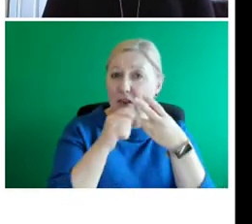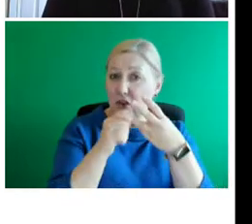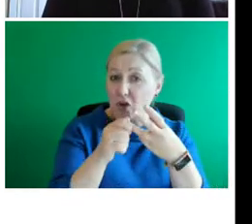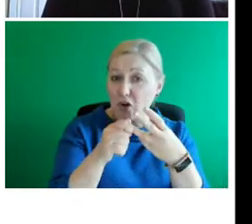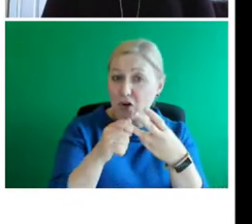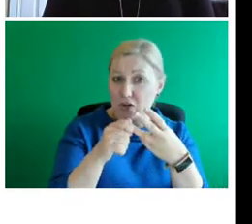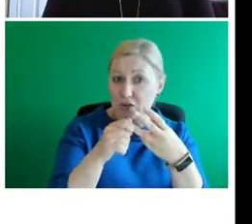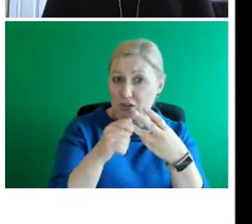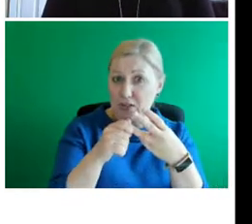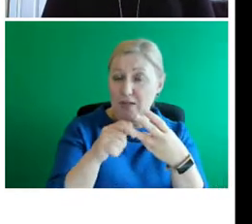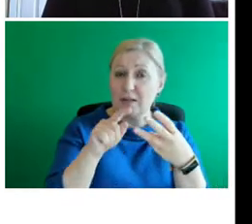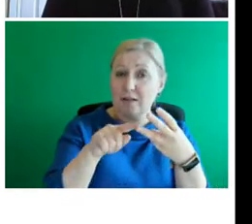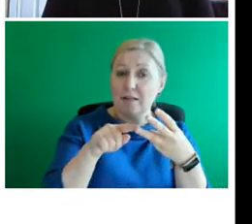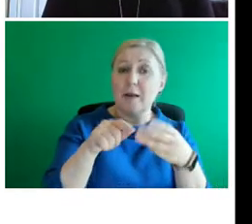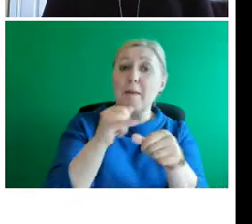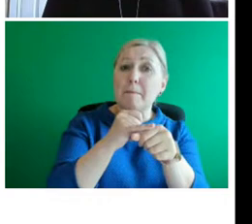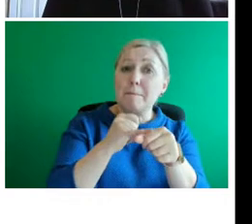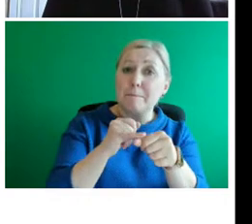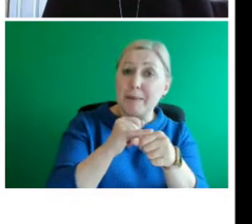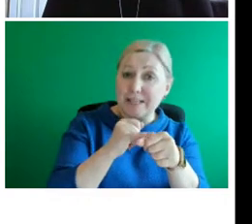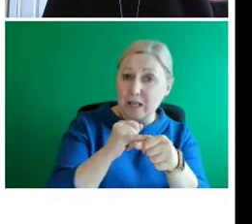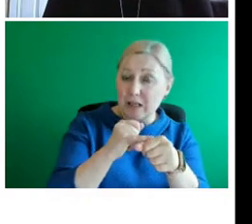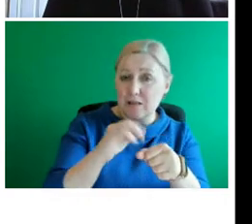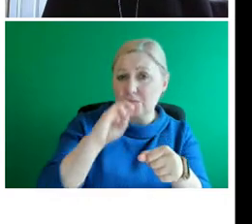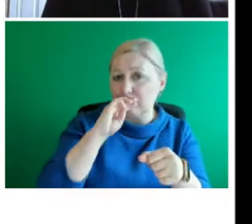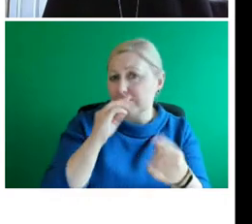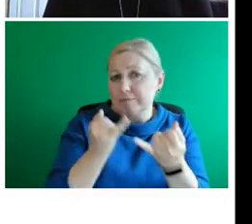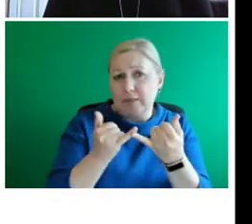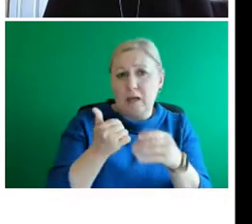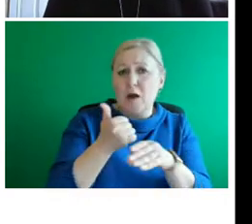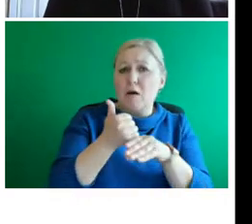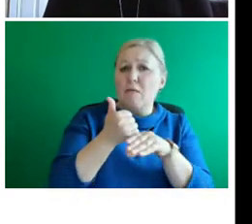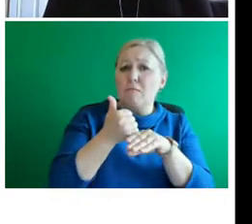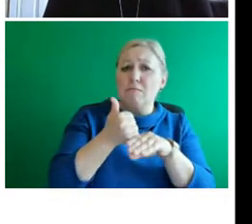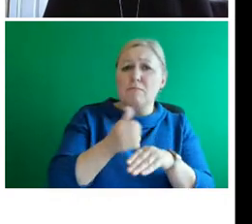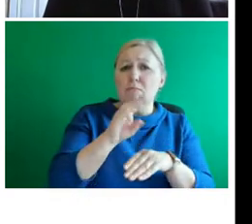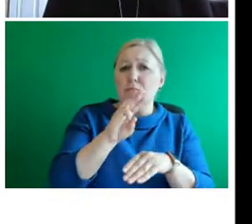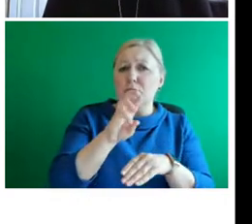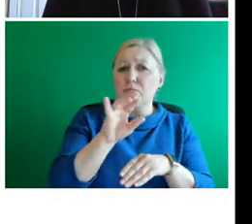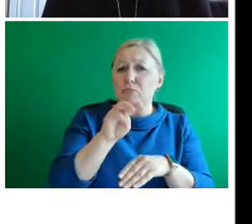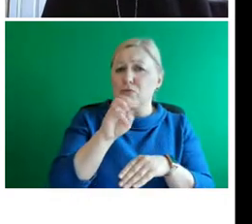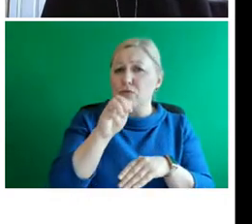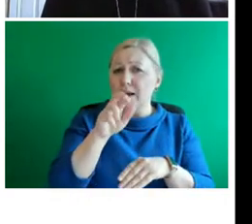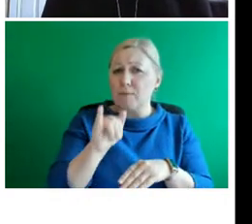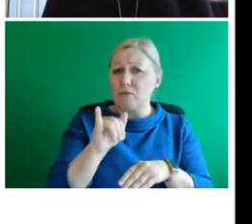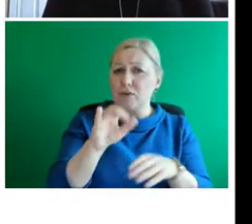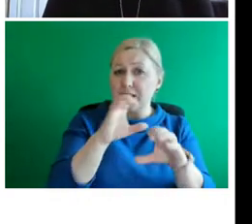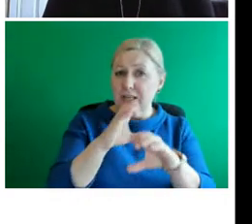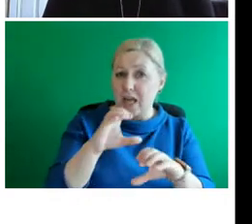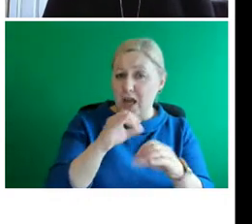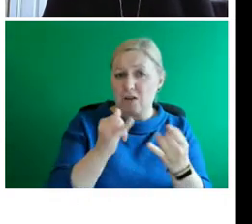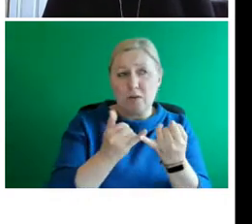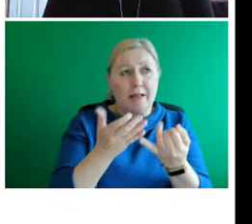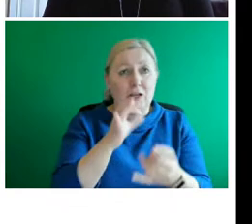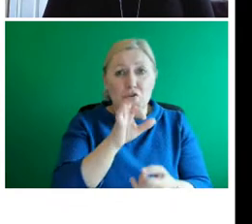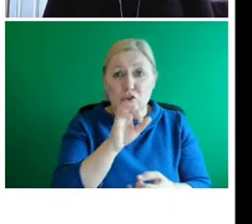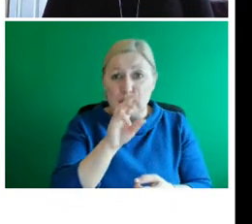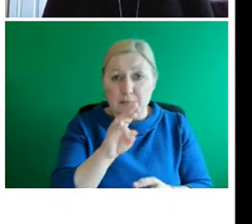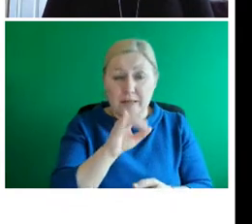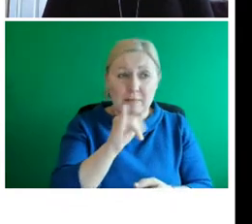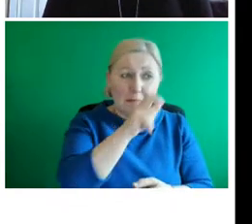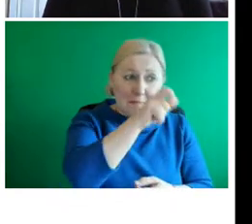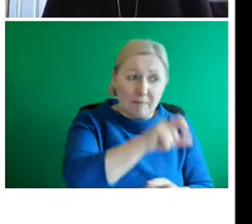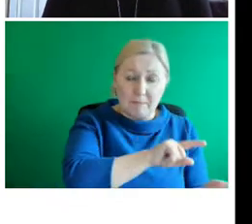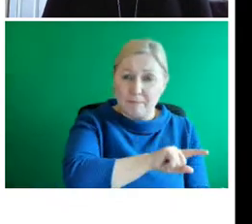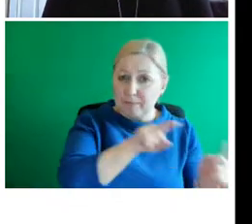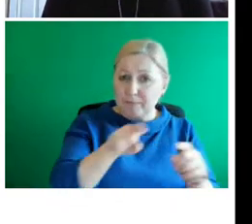of primary care, which is our usual GP. The vast majority of that would be visit to the GP surgery. You can have acute